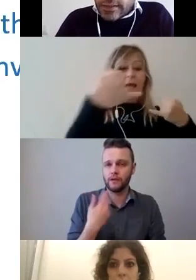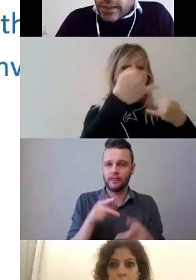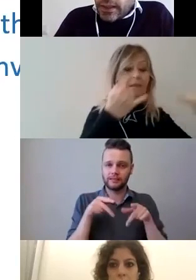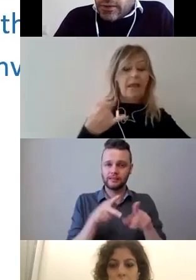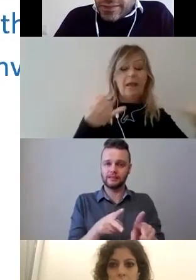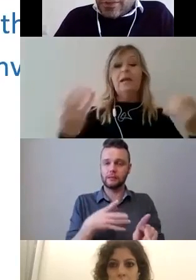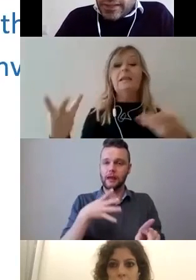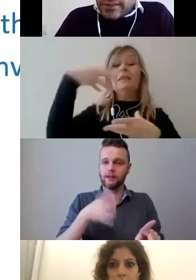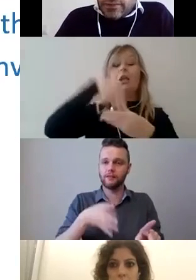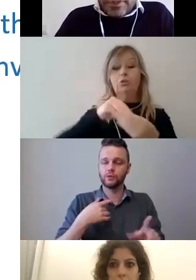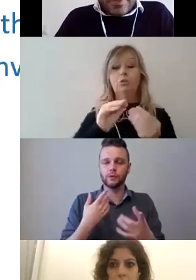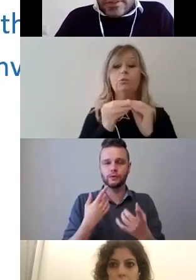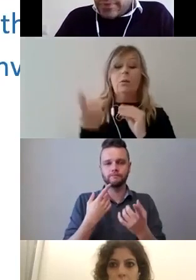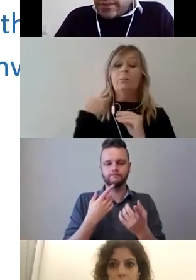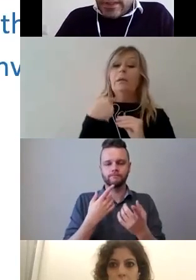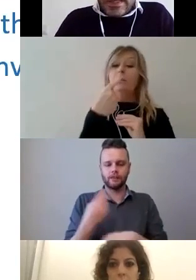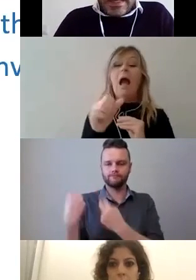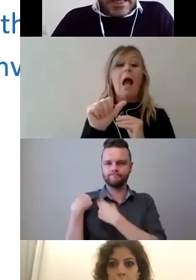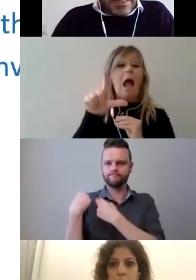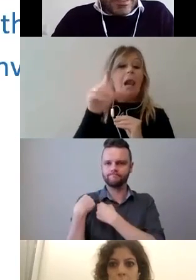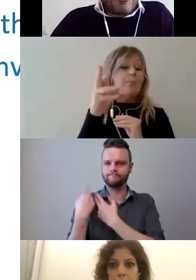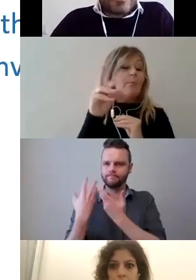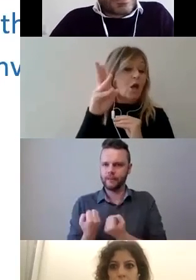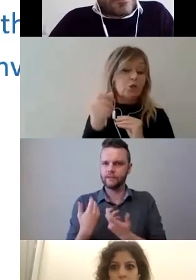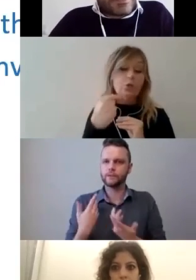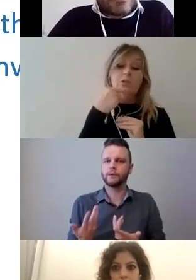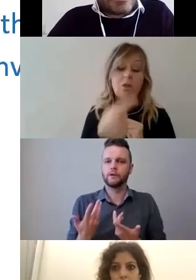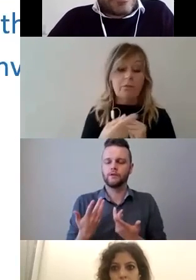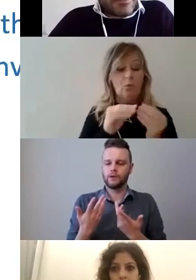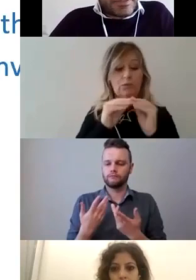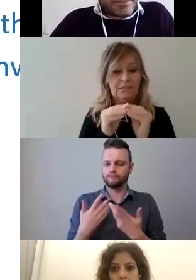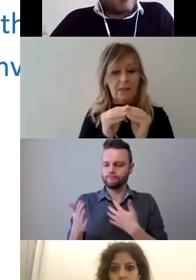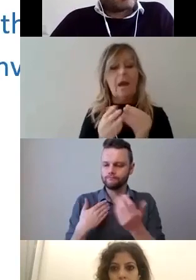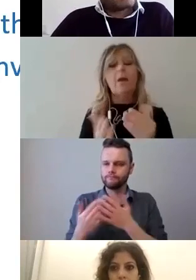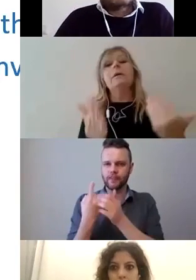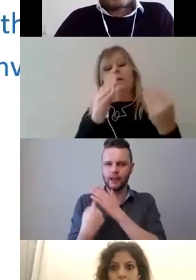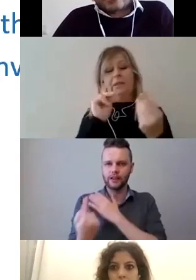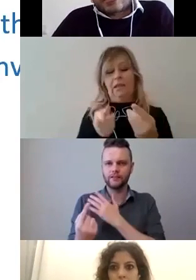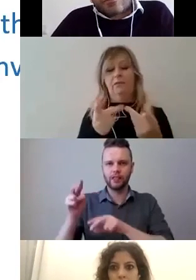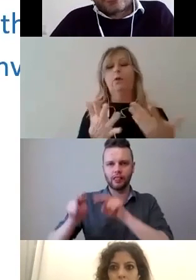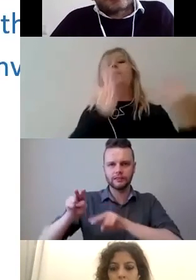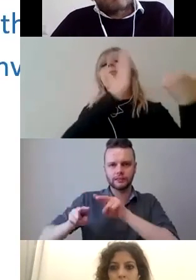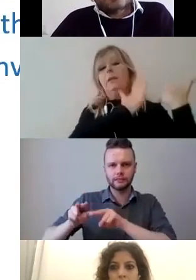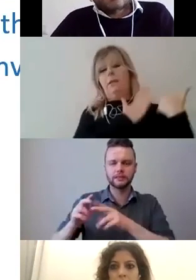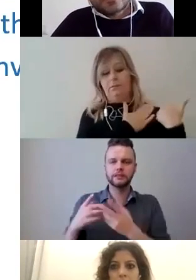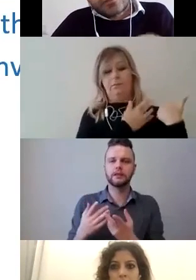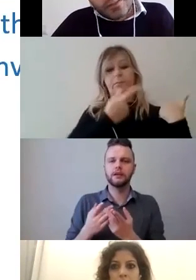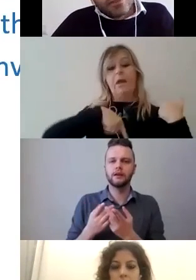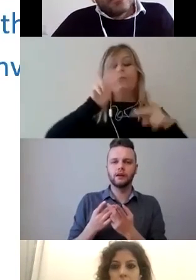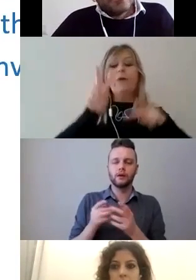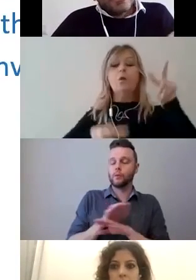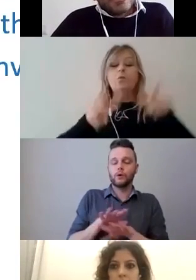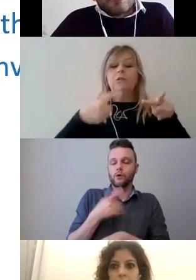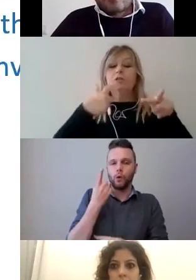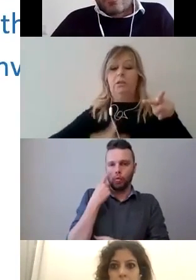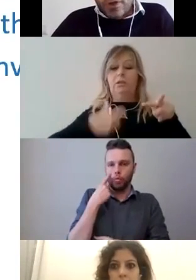take the responsibility of carrying out individual assessment procedures. And definitely we don't look at the